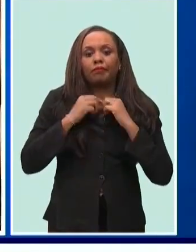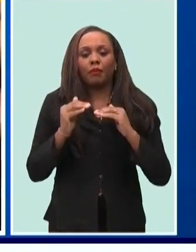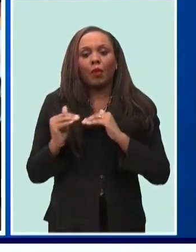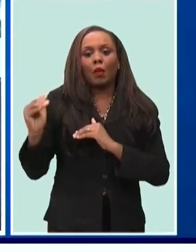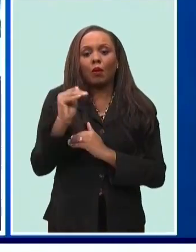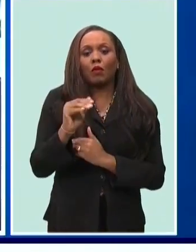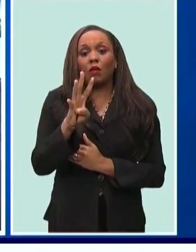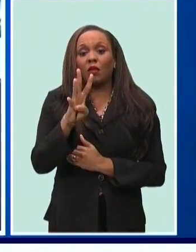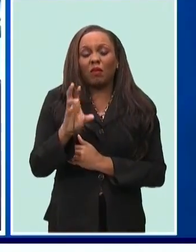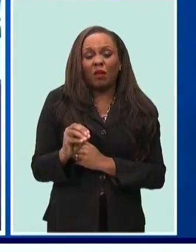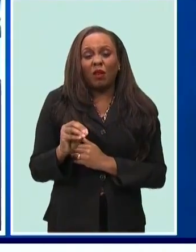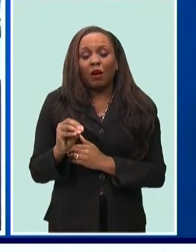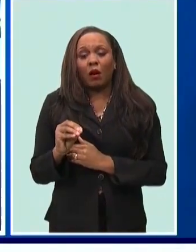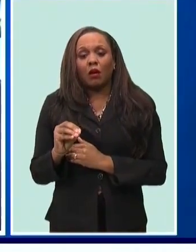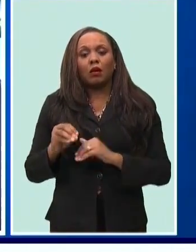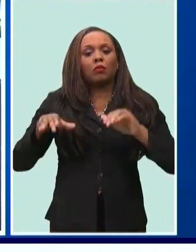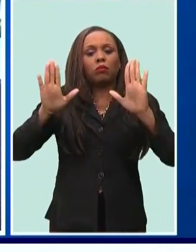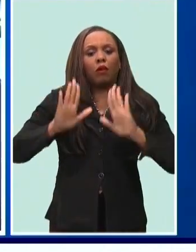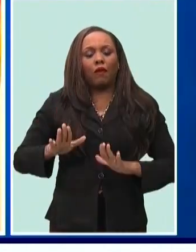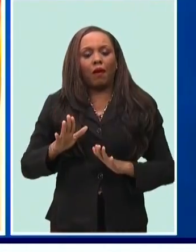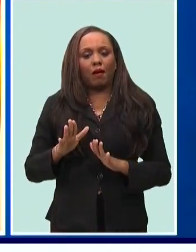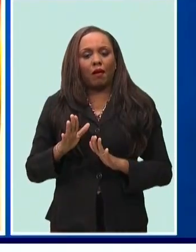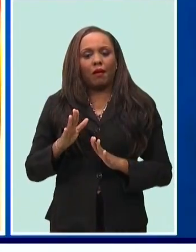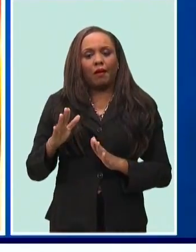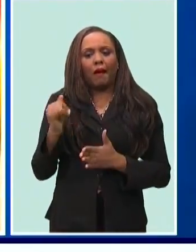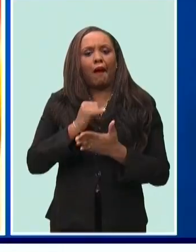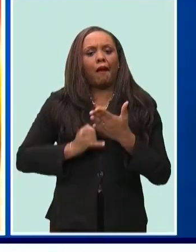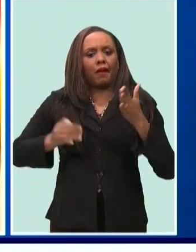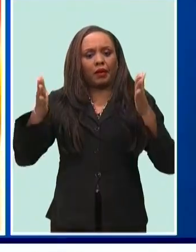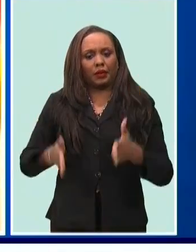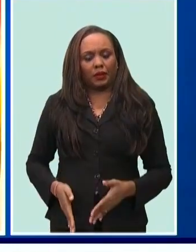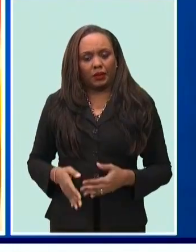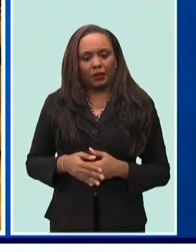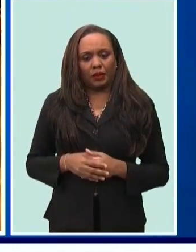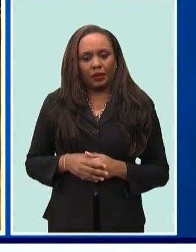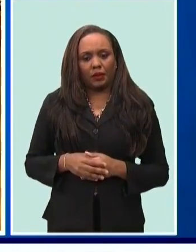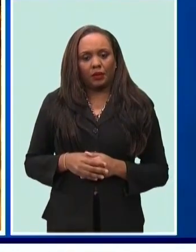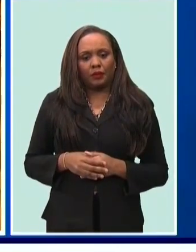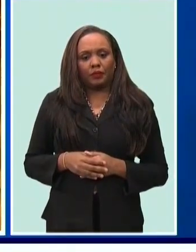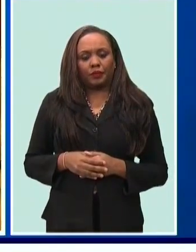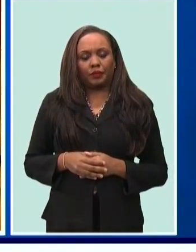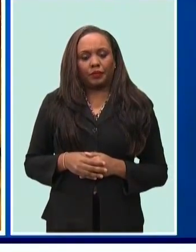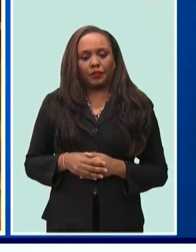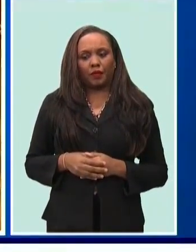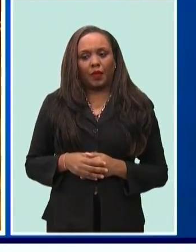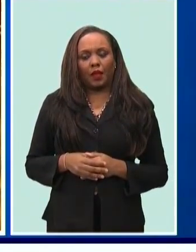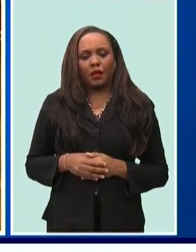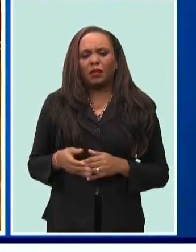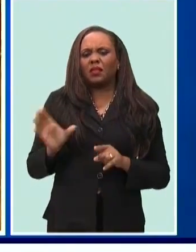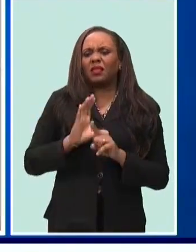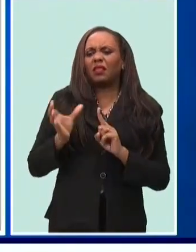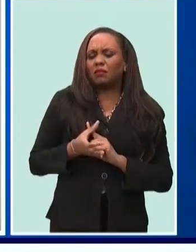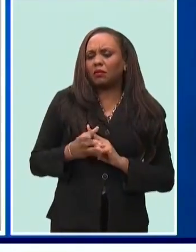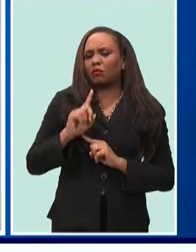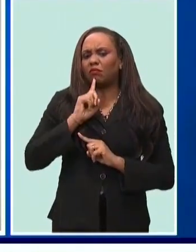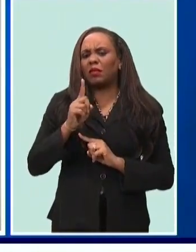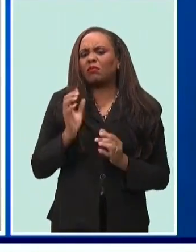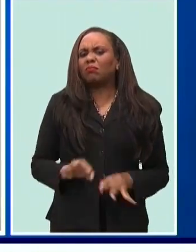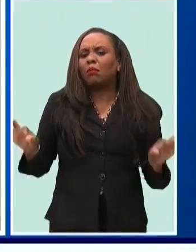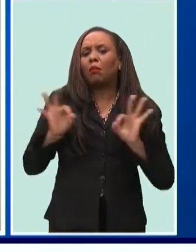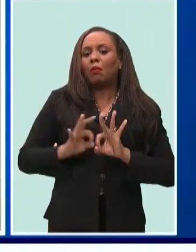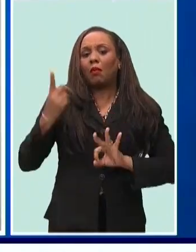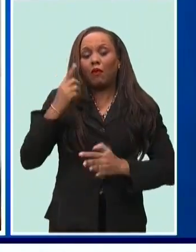Caribbean's most prolific visual artists. King told those in attendance the creative and cultural sector remains a vital element to delivering